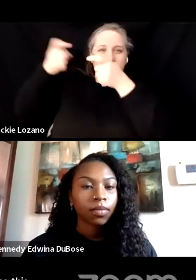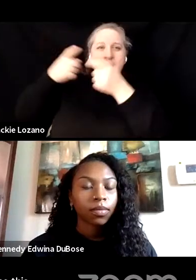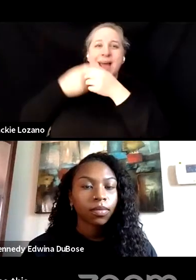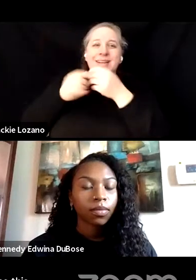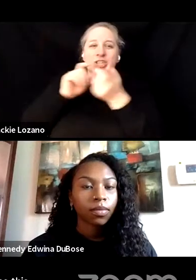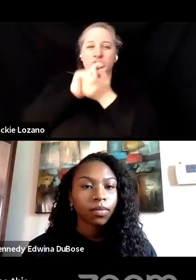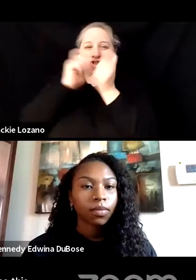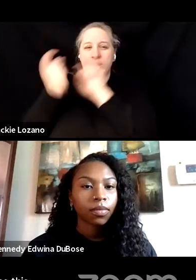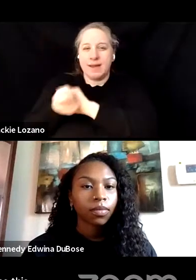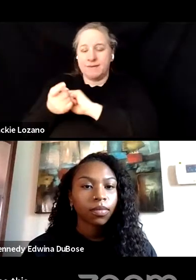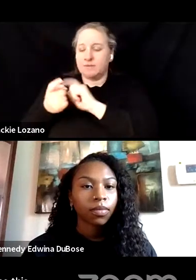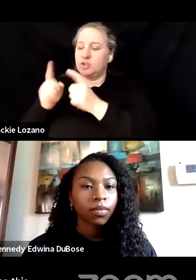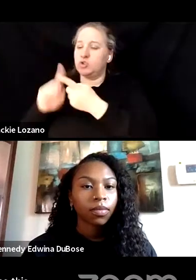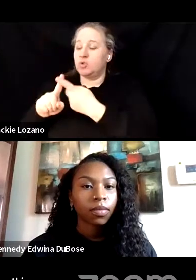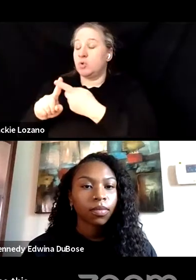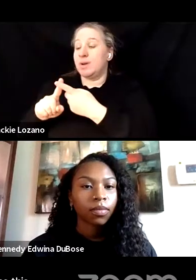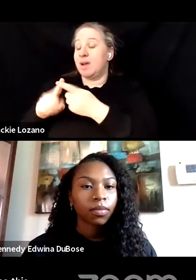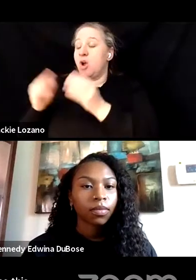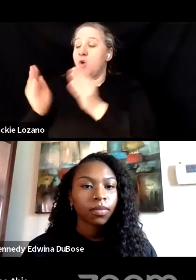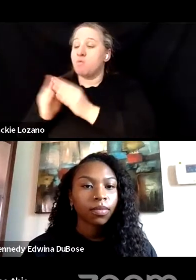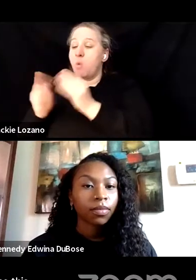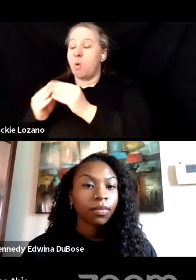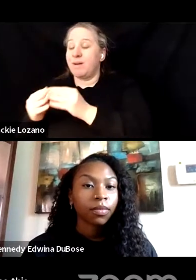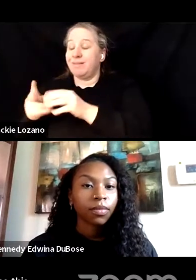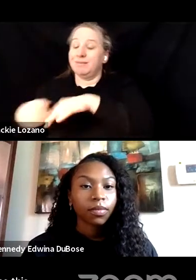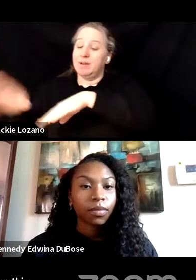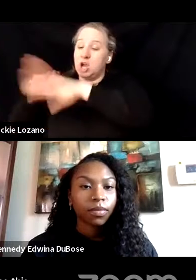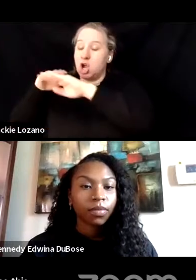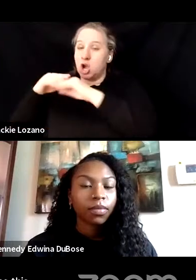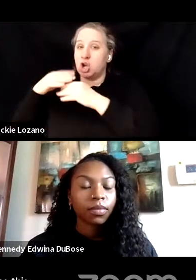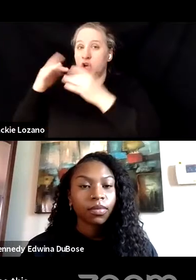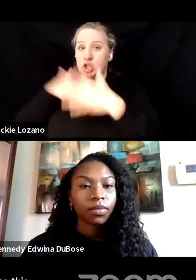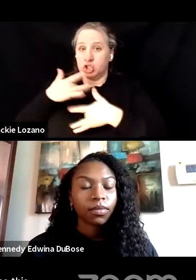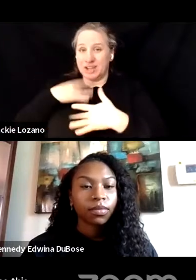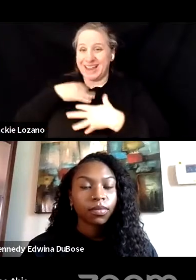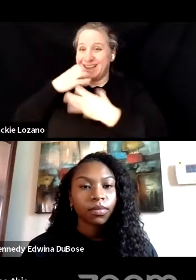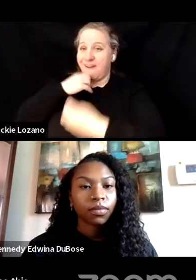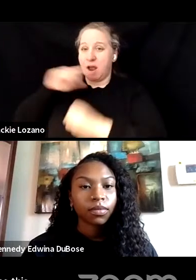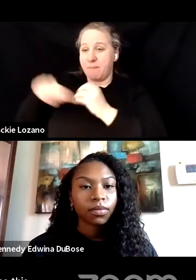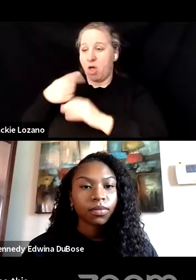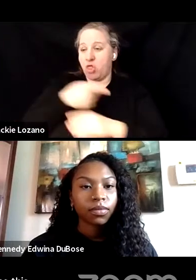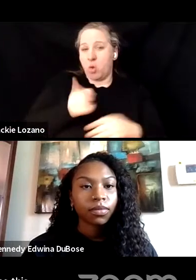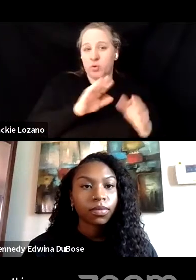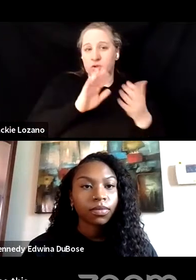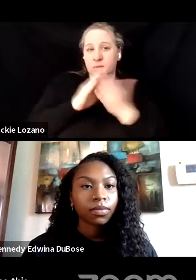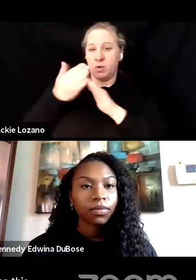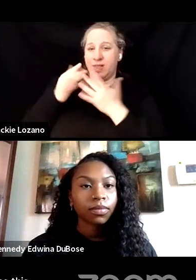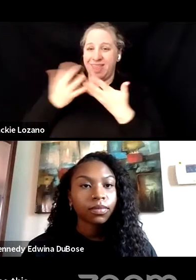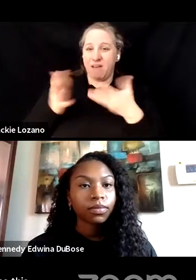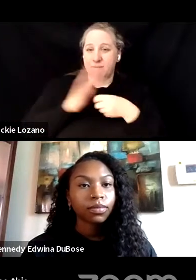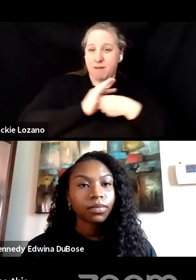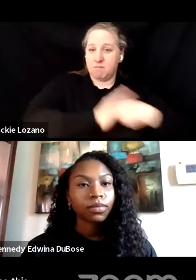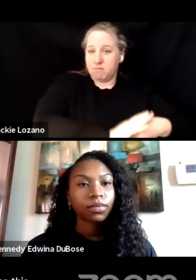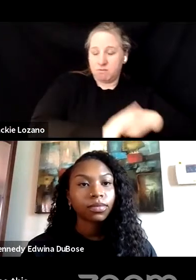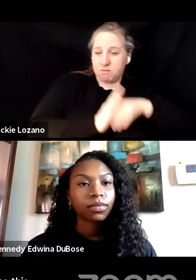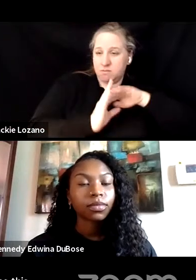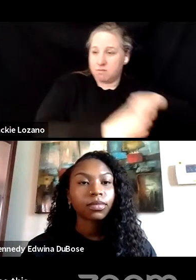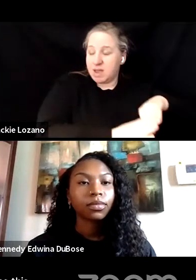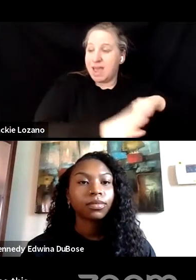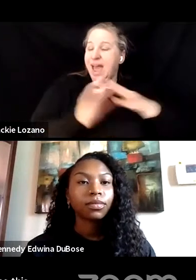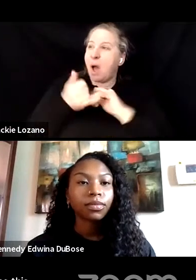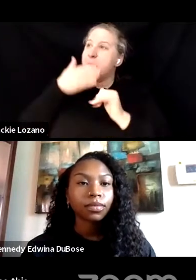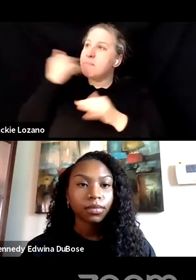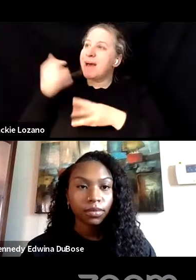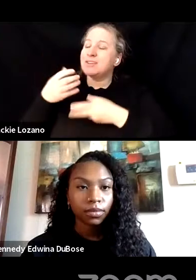and caring about marginalized communities. How best to convey this concern and to establish trust in